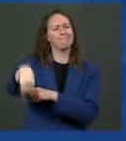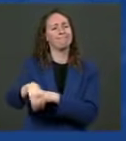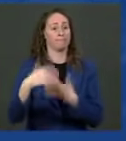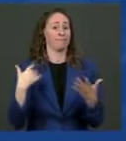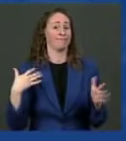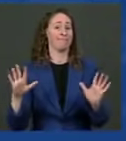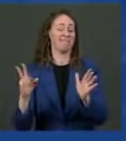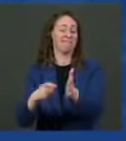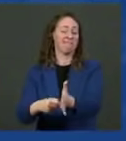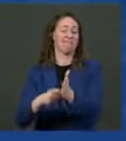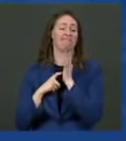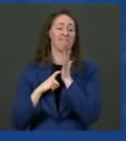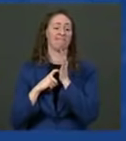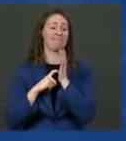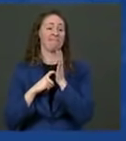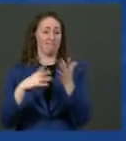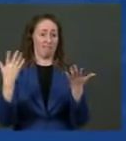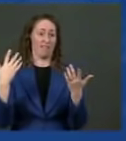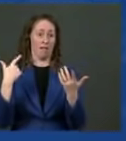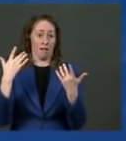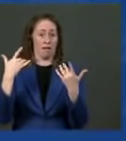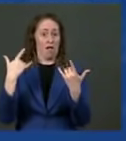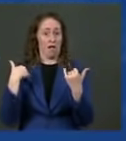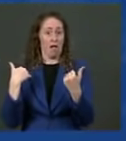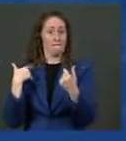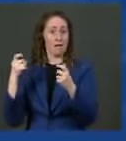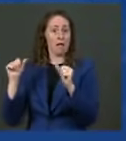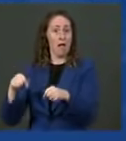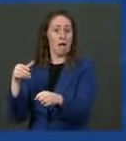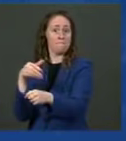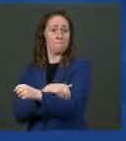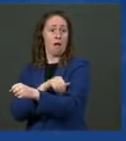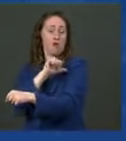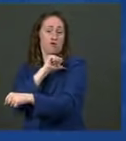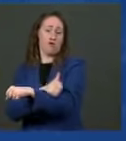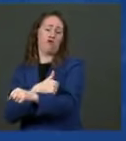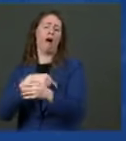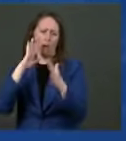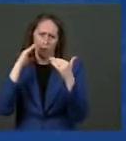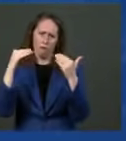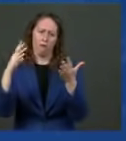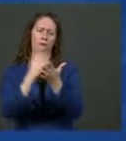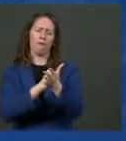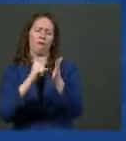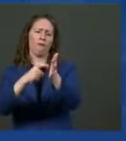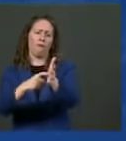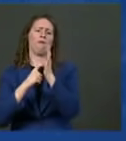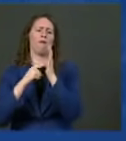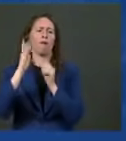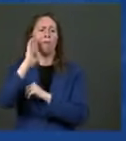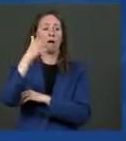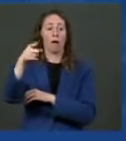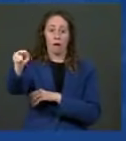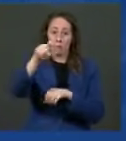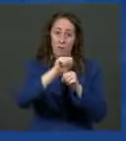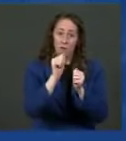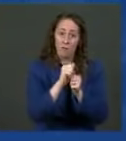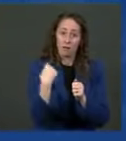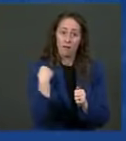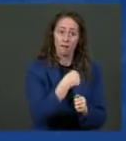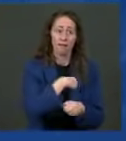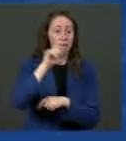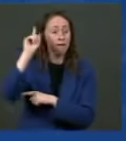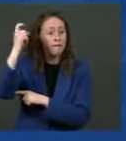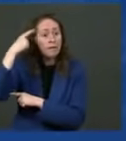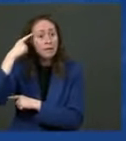I have authority to require it, who work in U.S. government and educators in Head Start, which is a federal program, because